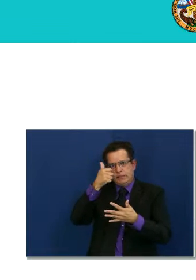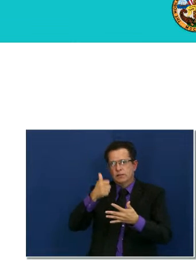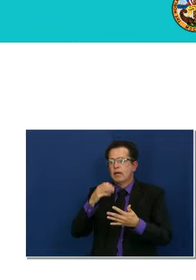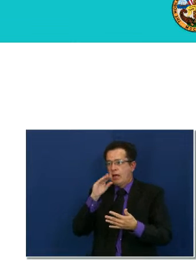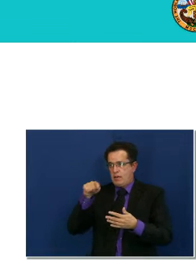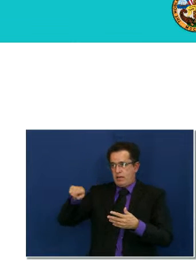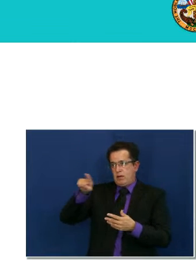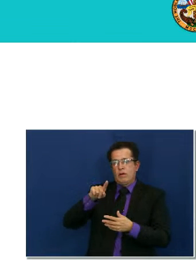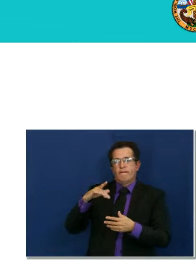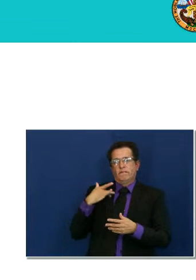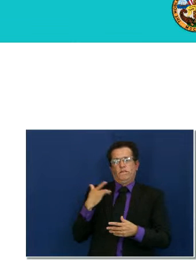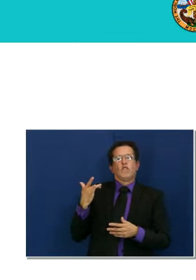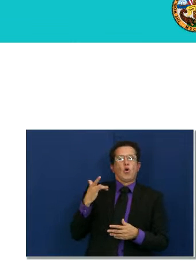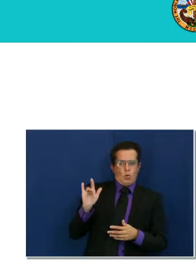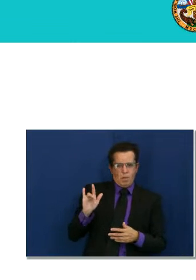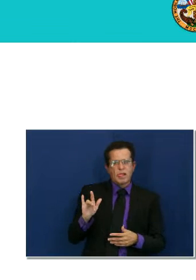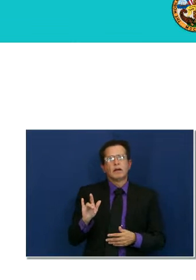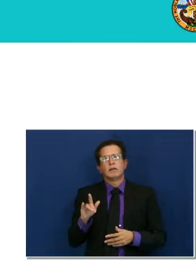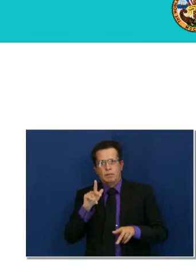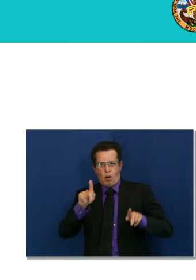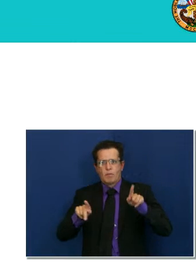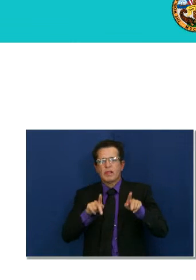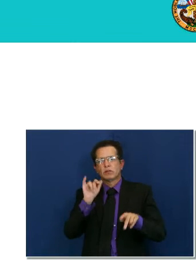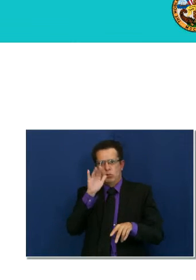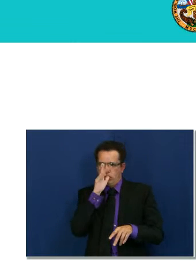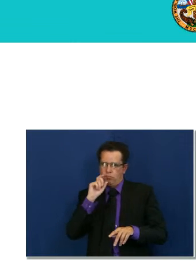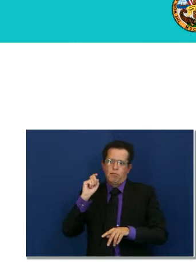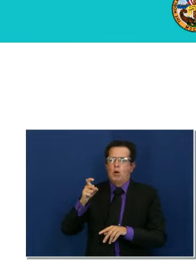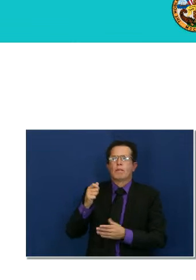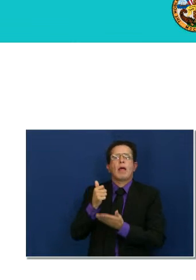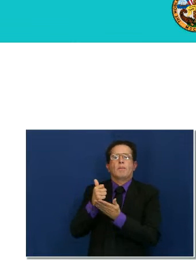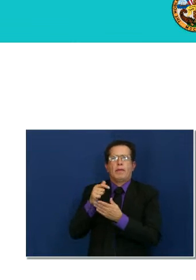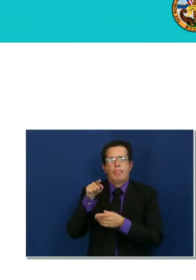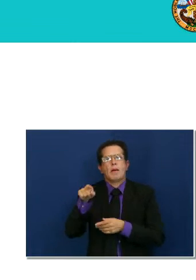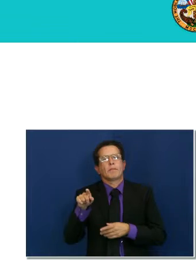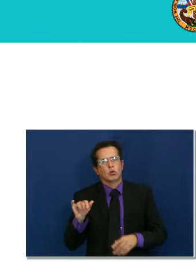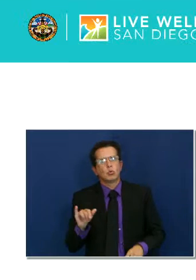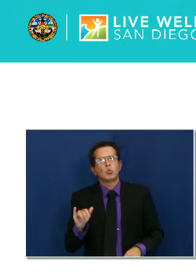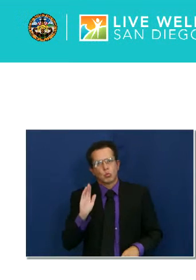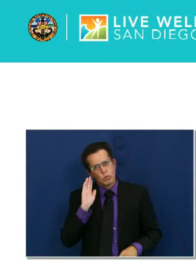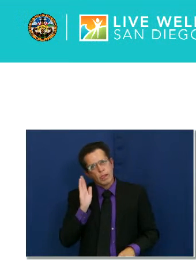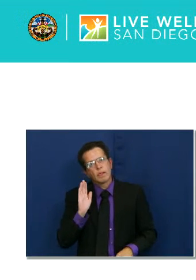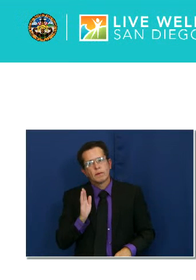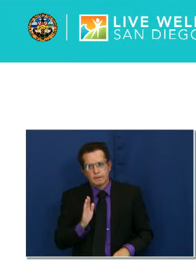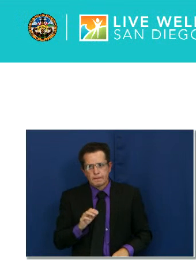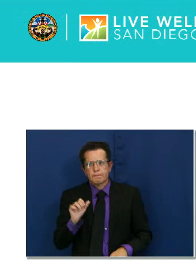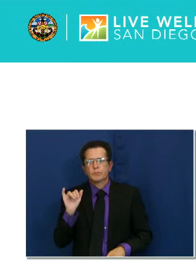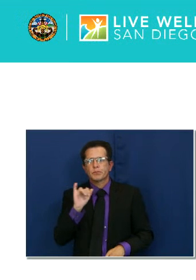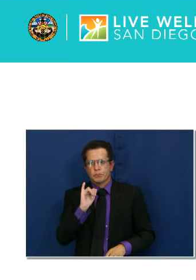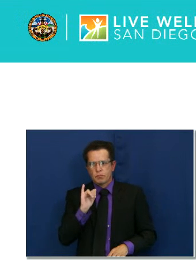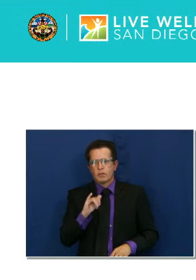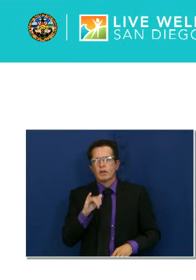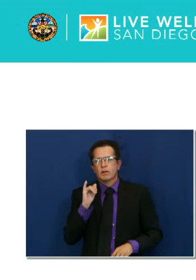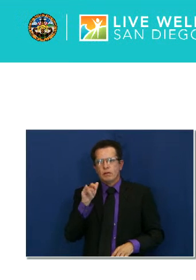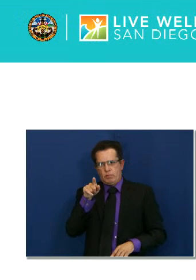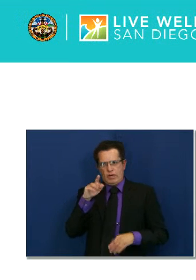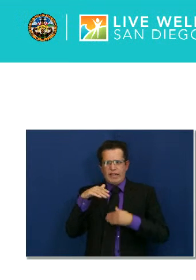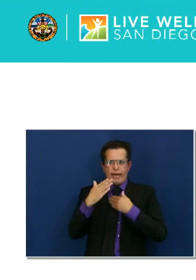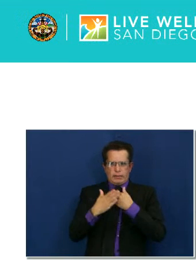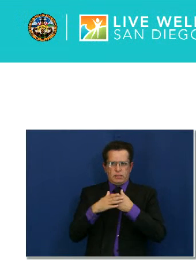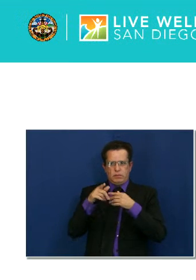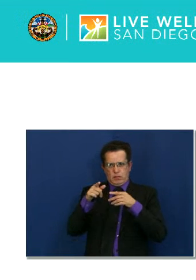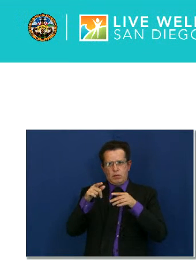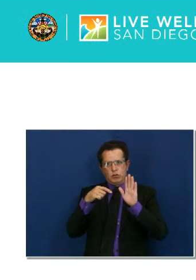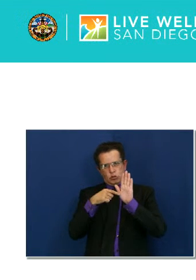vulnerable populations in partnership with our community. In this next slide, I just want to